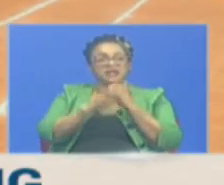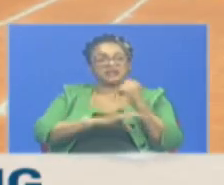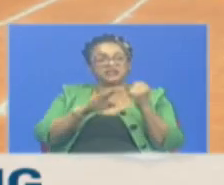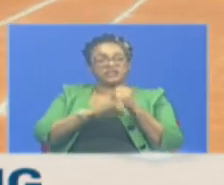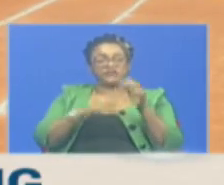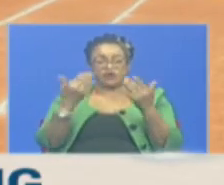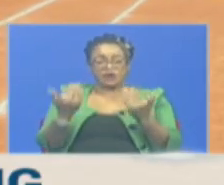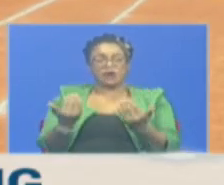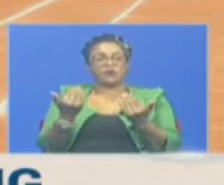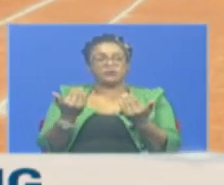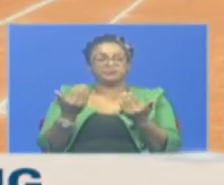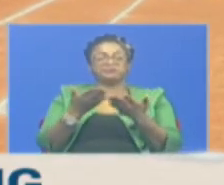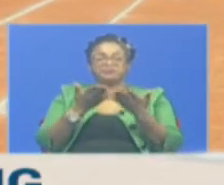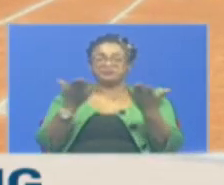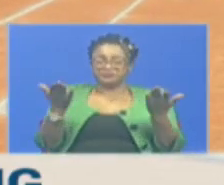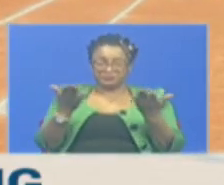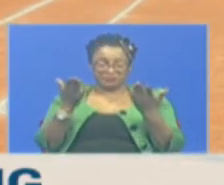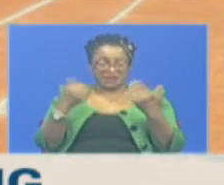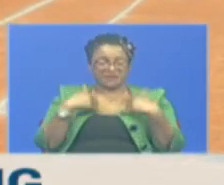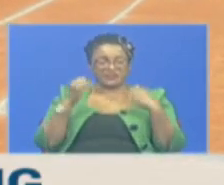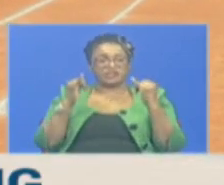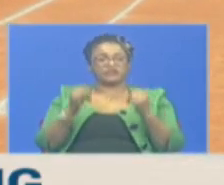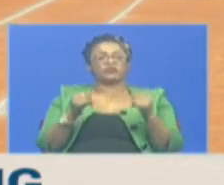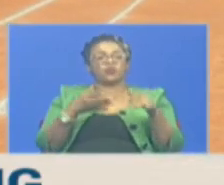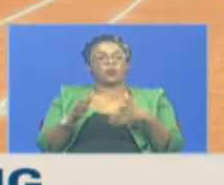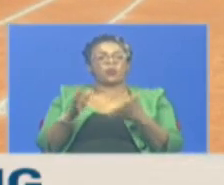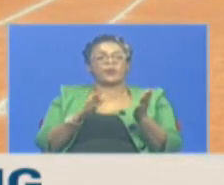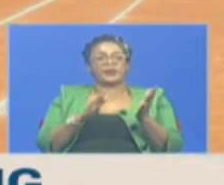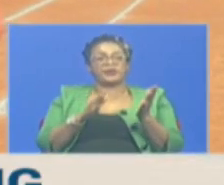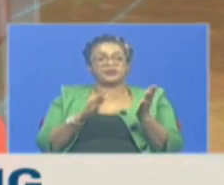breaks are inevitable, being the new norm.